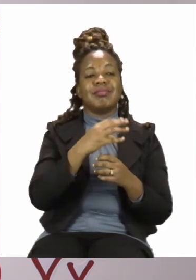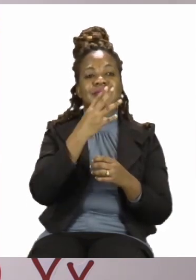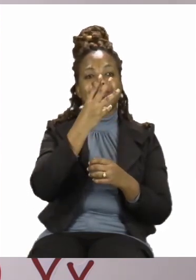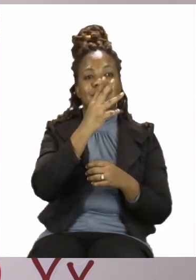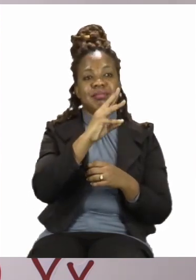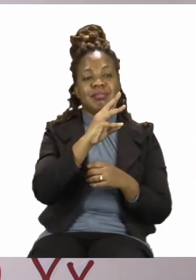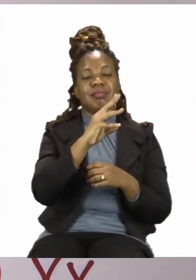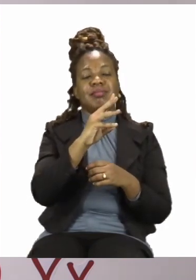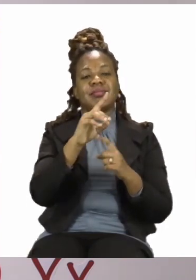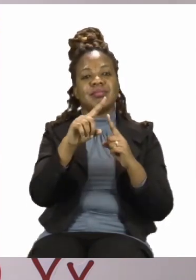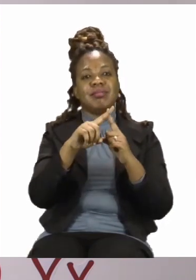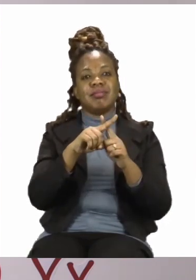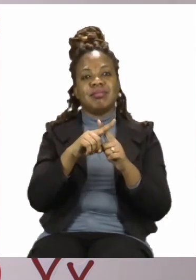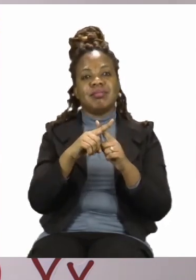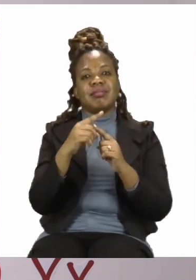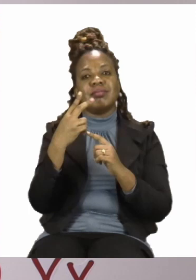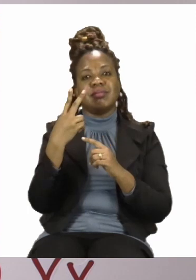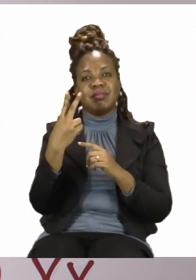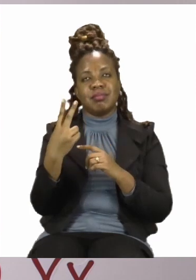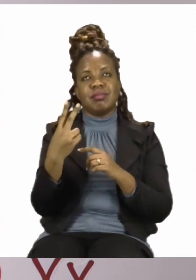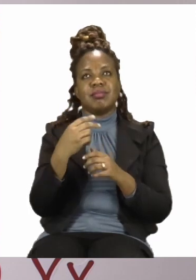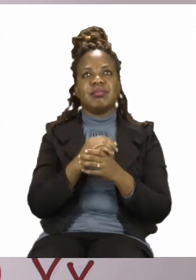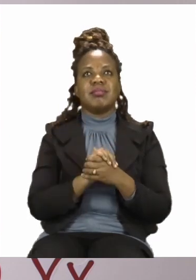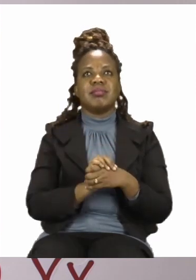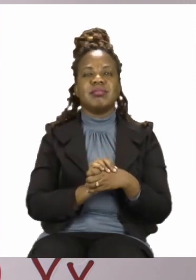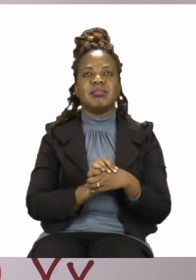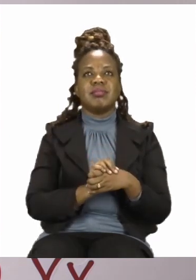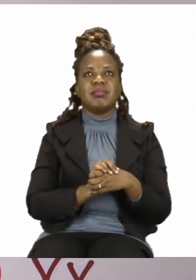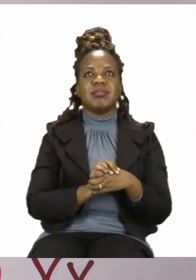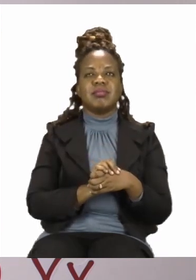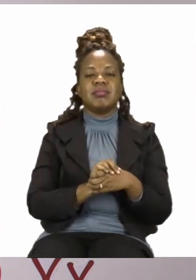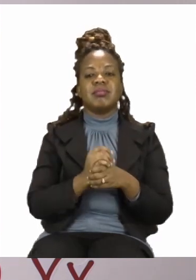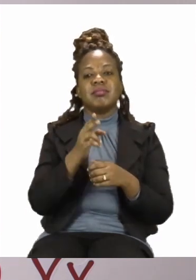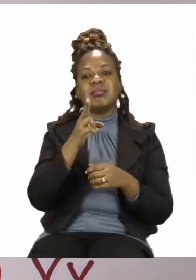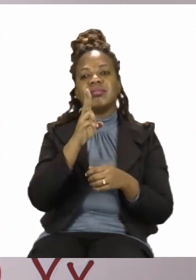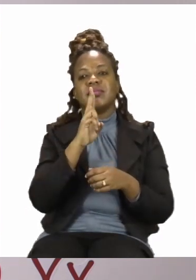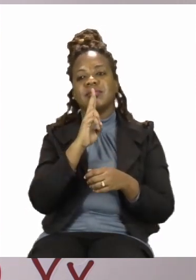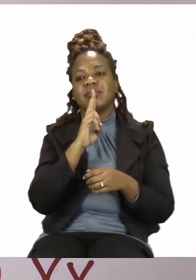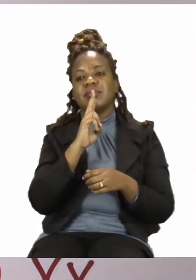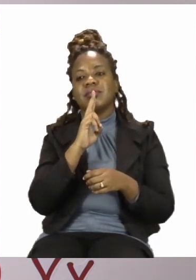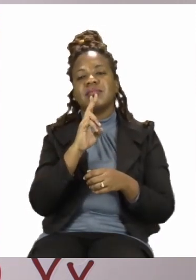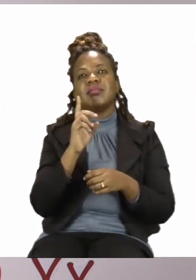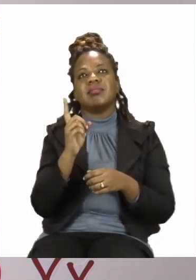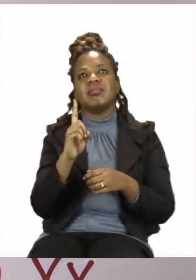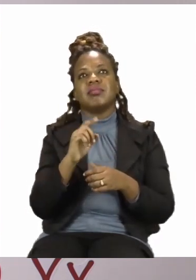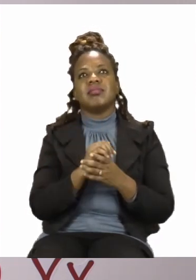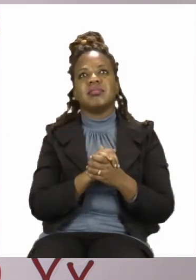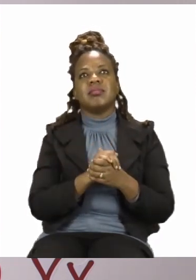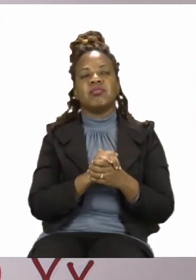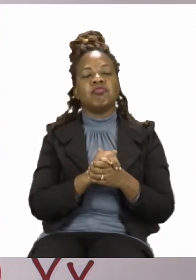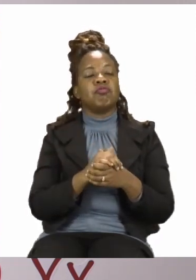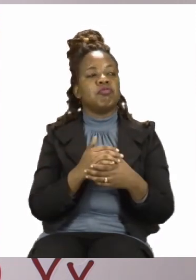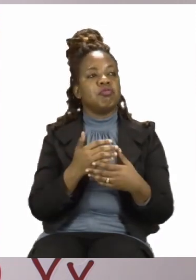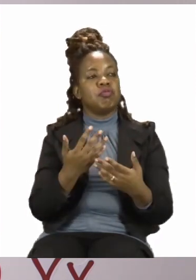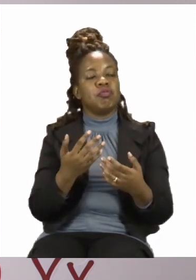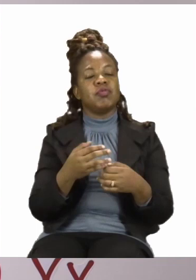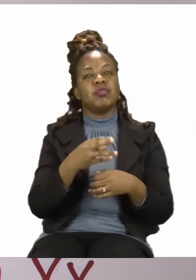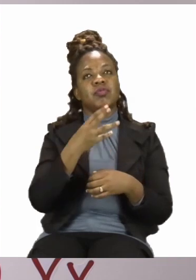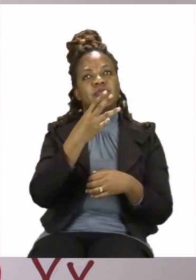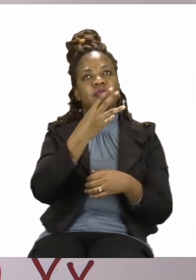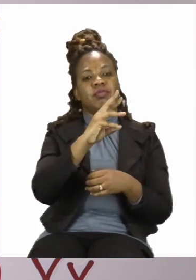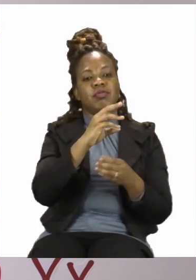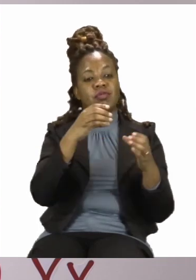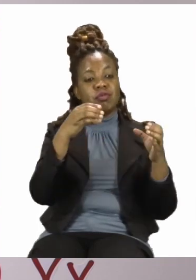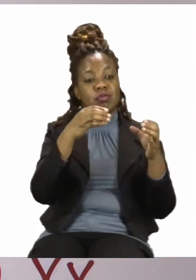times 2 6 times 2 will equal dash, or 6 groups of